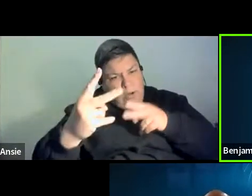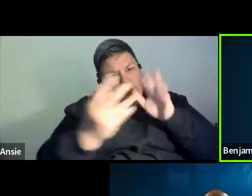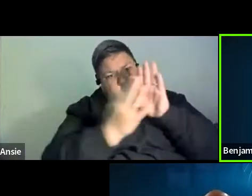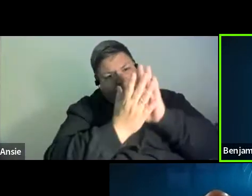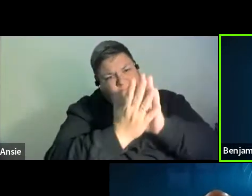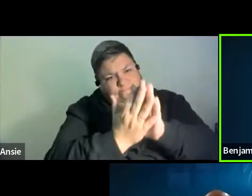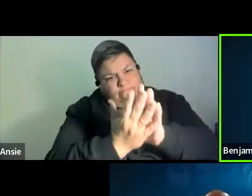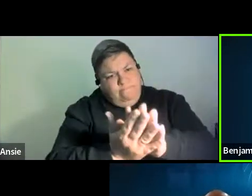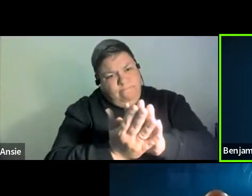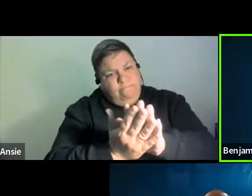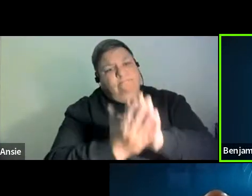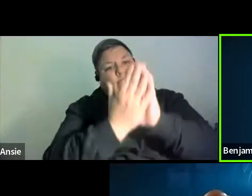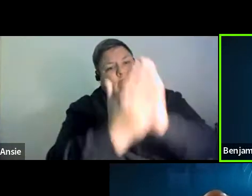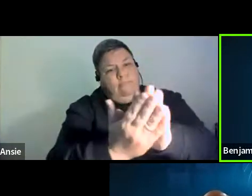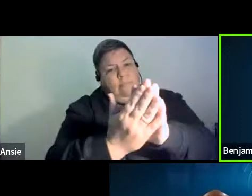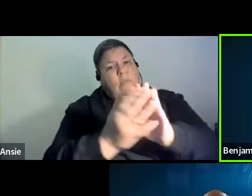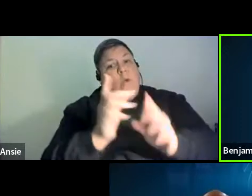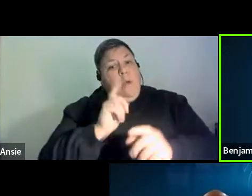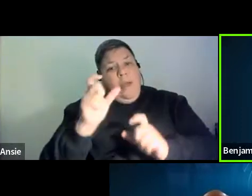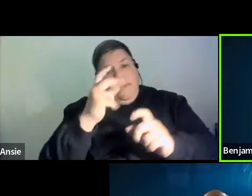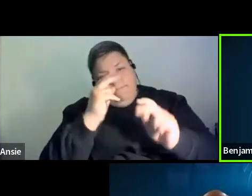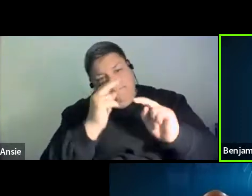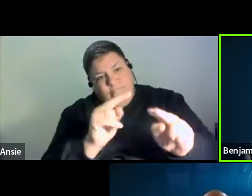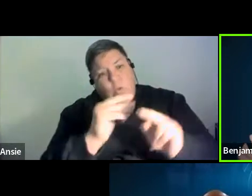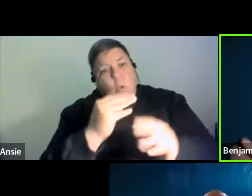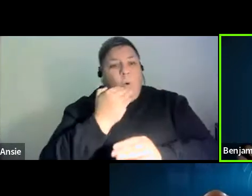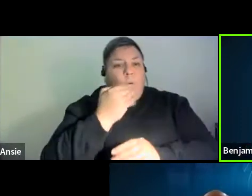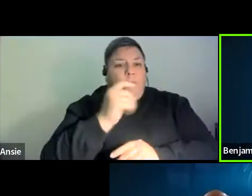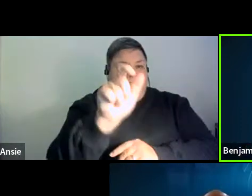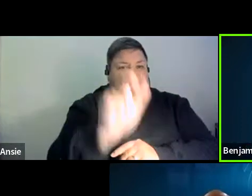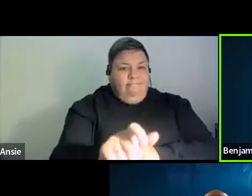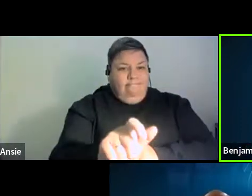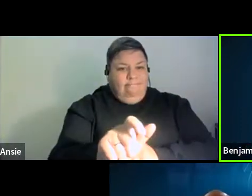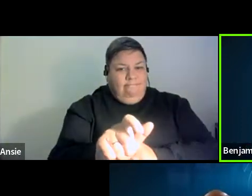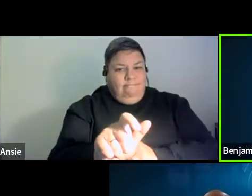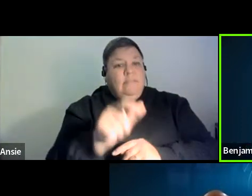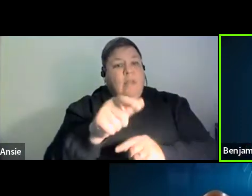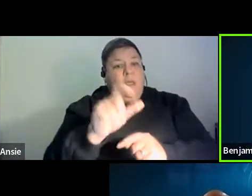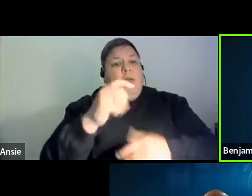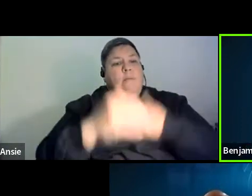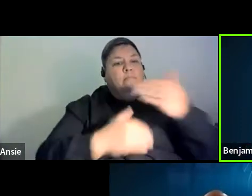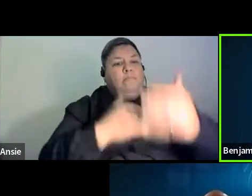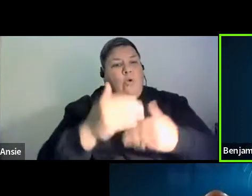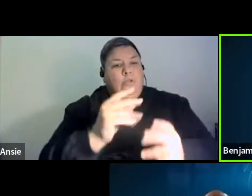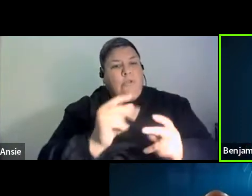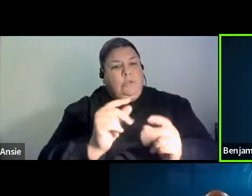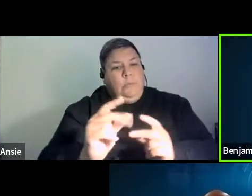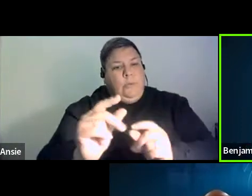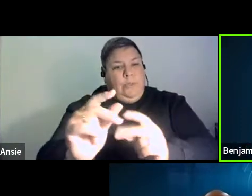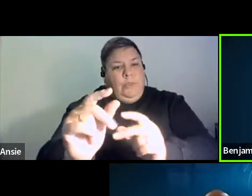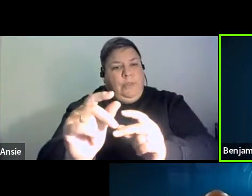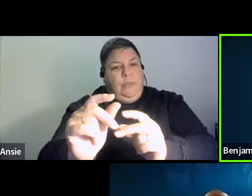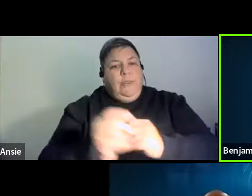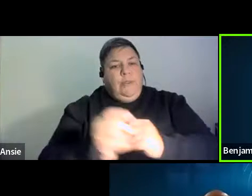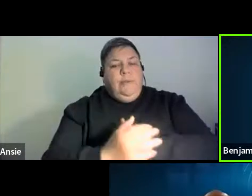see who we are dealing with. And if that is all in order, the process will then go smoothly.